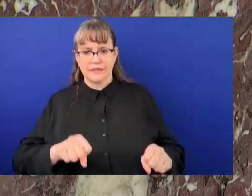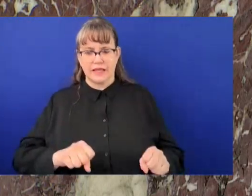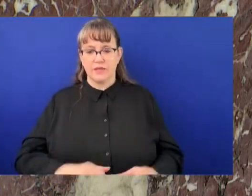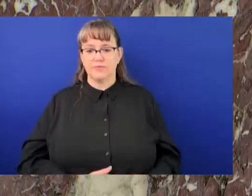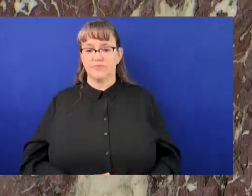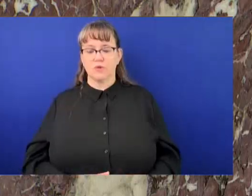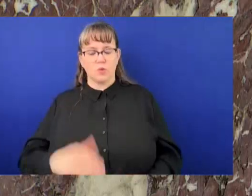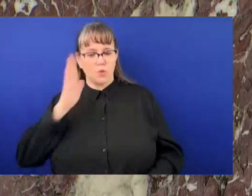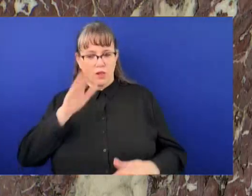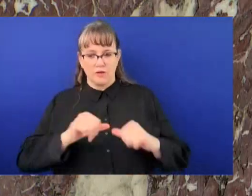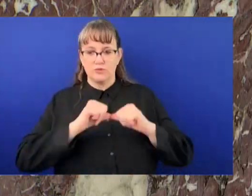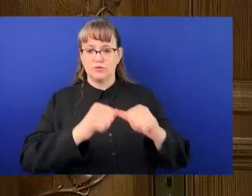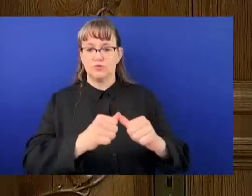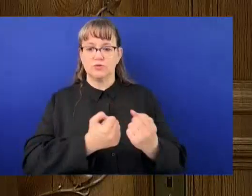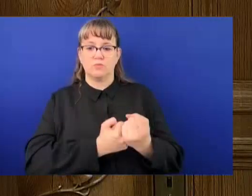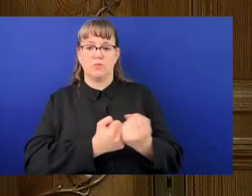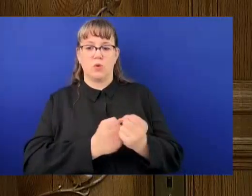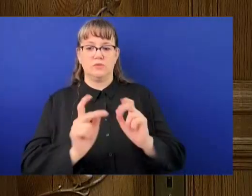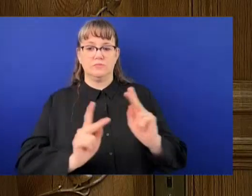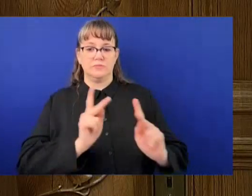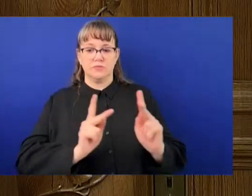disease.